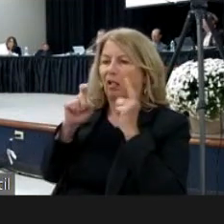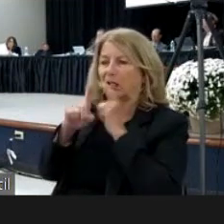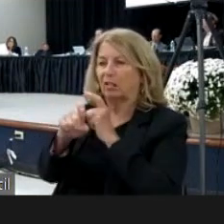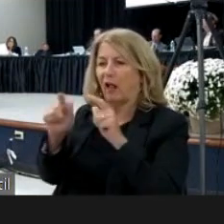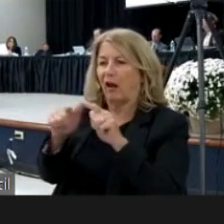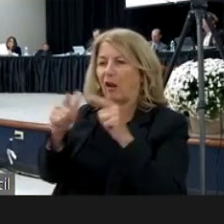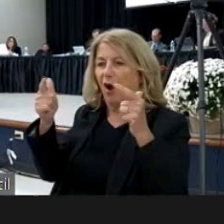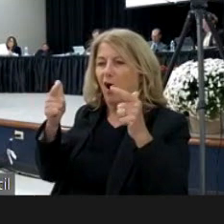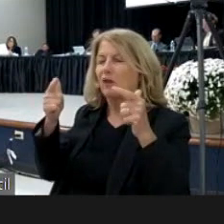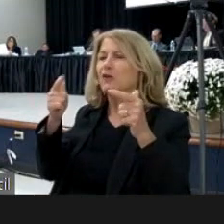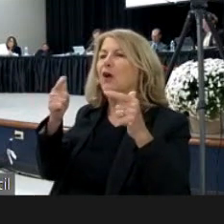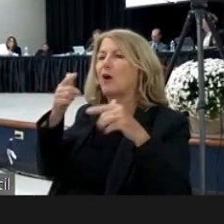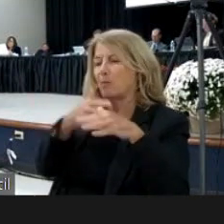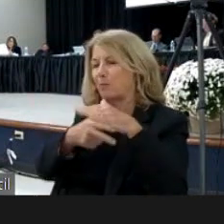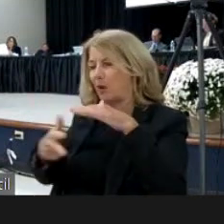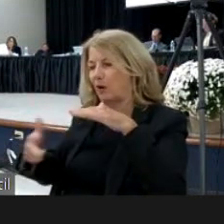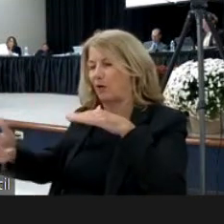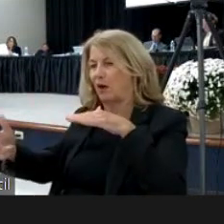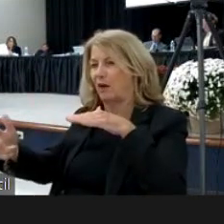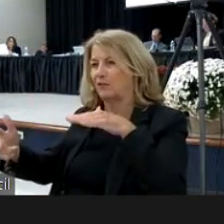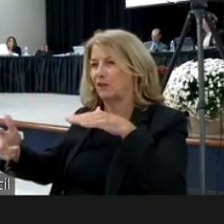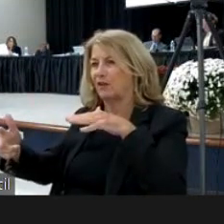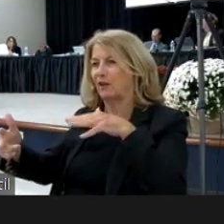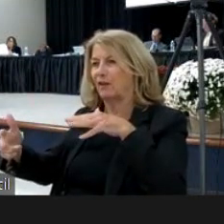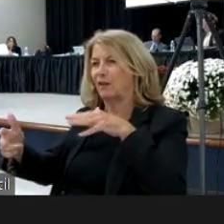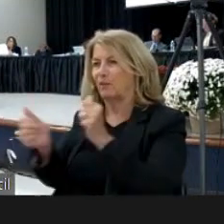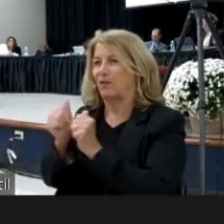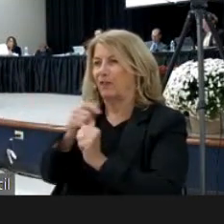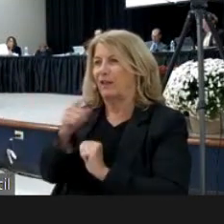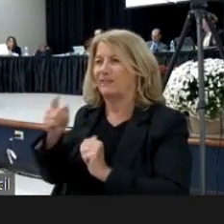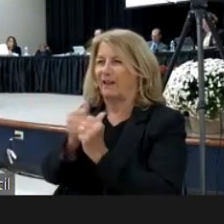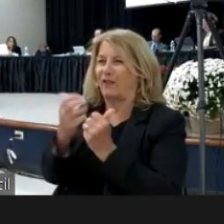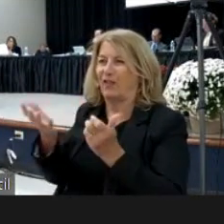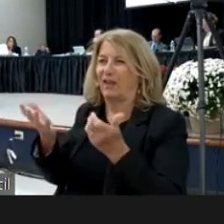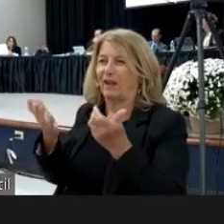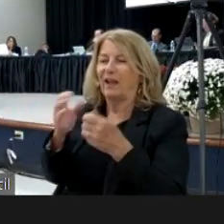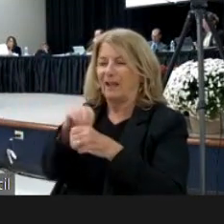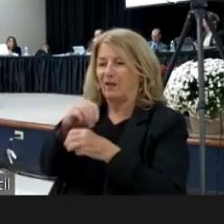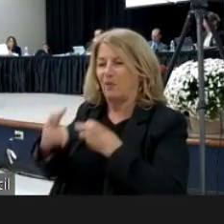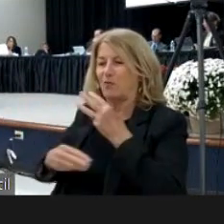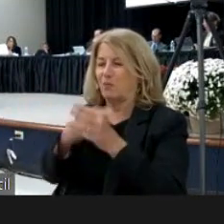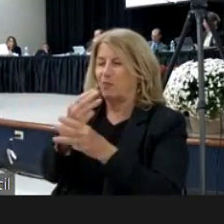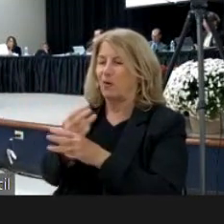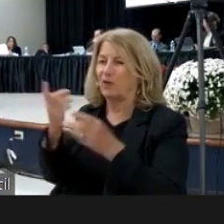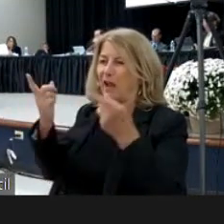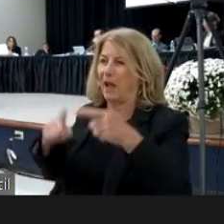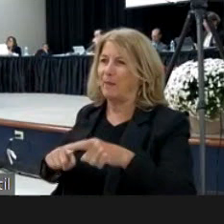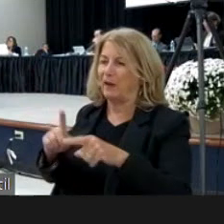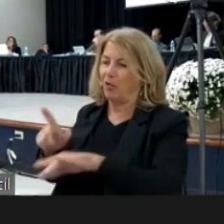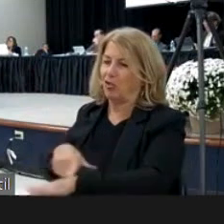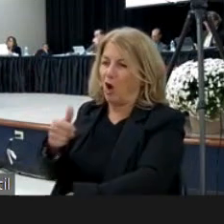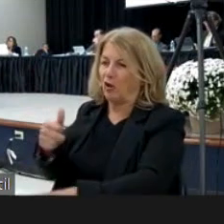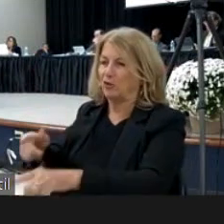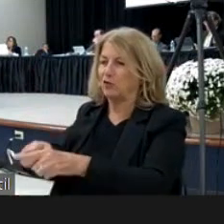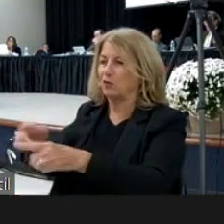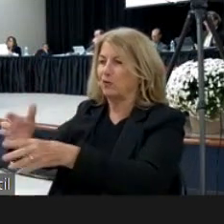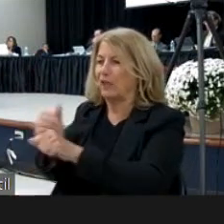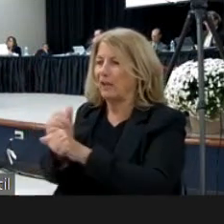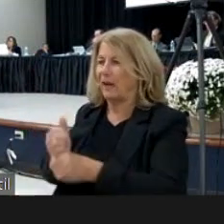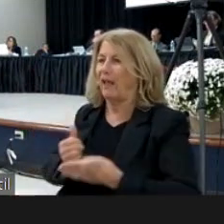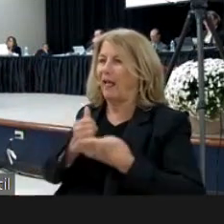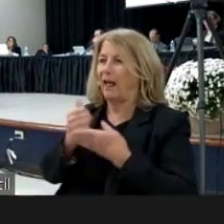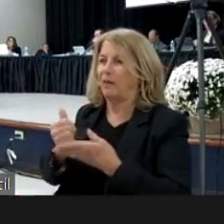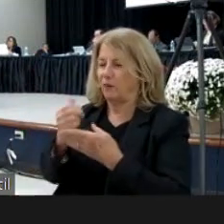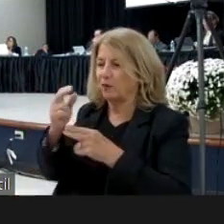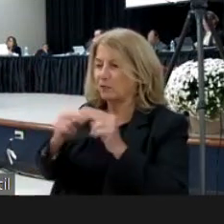it. But these days, with everything in the world that's going on, it takes longer for things to get built for whatever reason. So I think his timeline